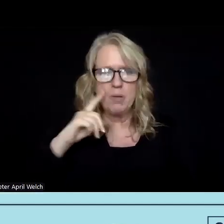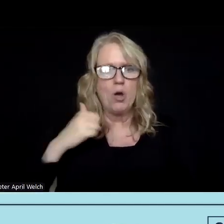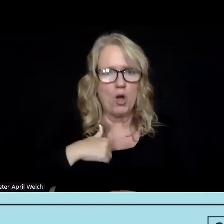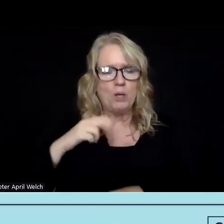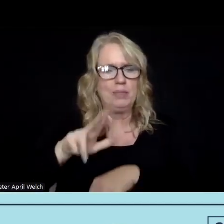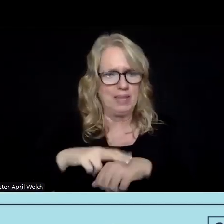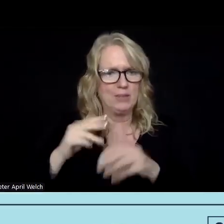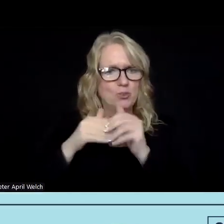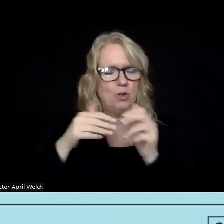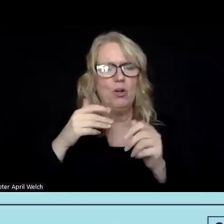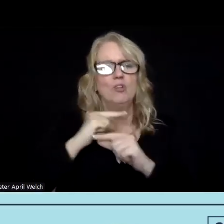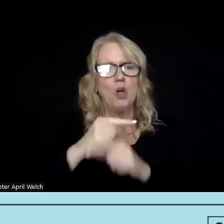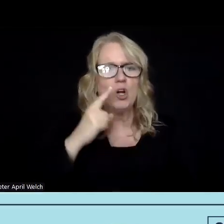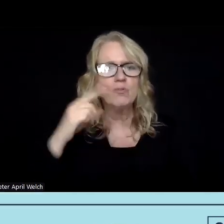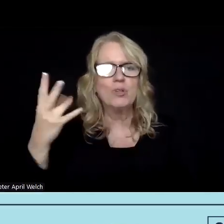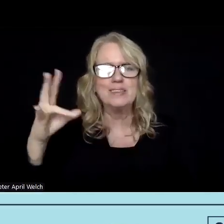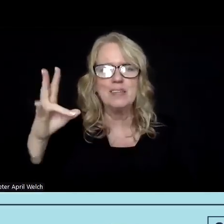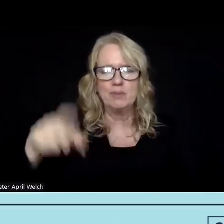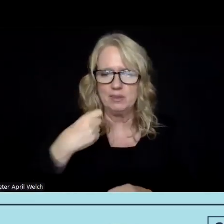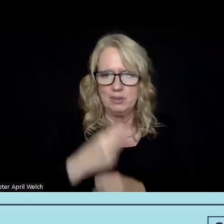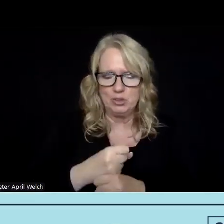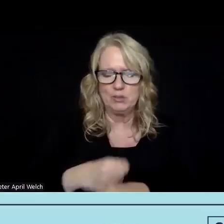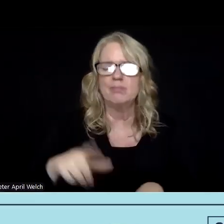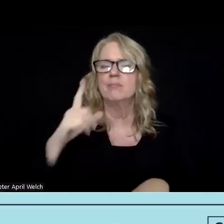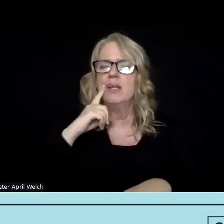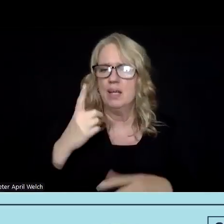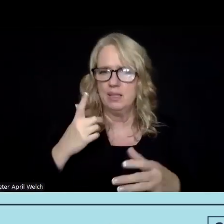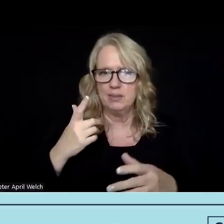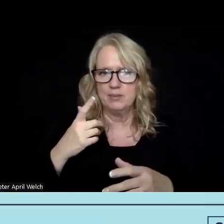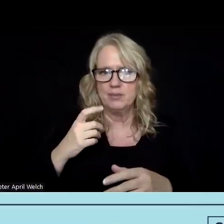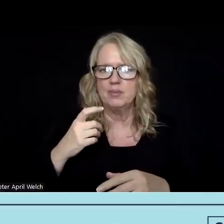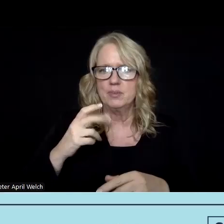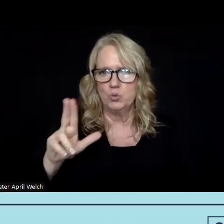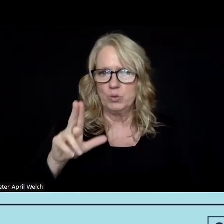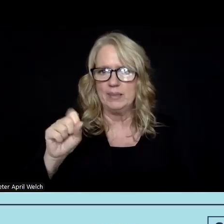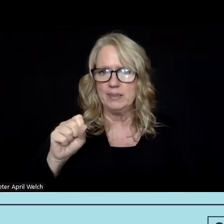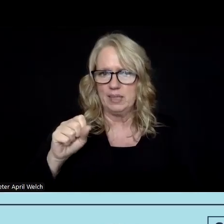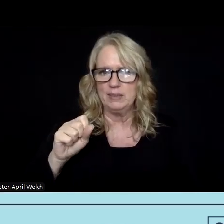National Guard for almost 17 years. I served in the United States Air